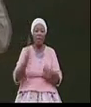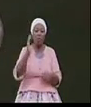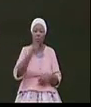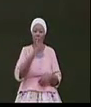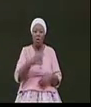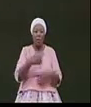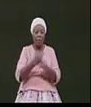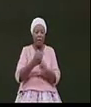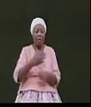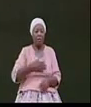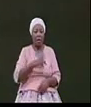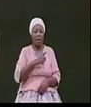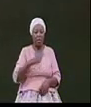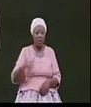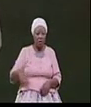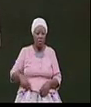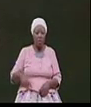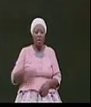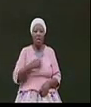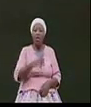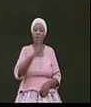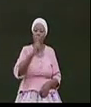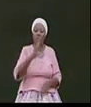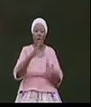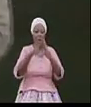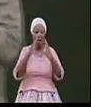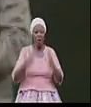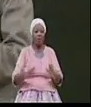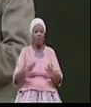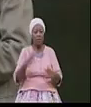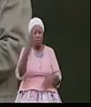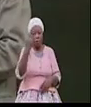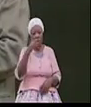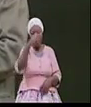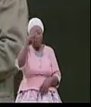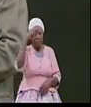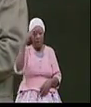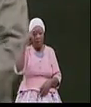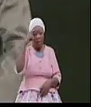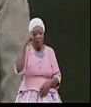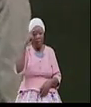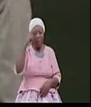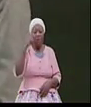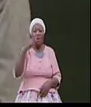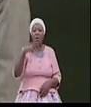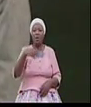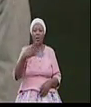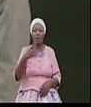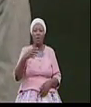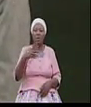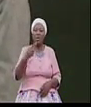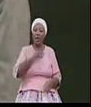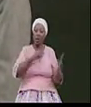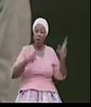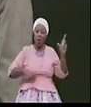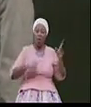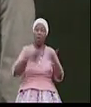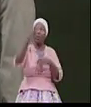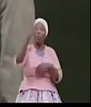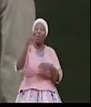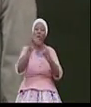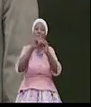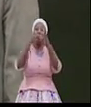Lord a sure house. Why? Because the Lord God in heaven